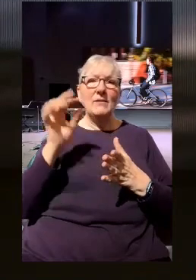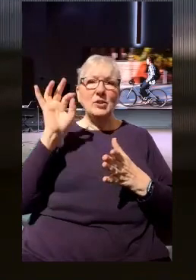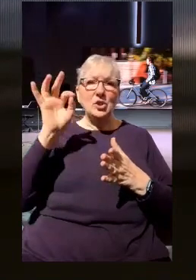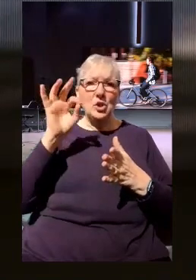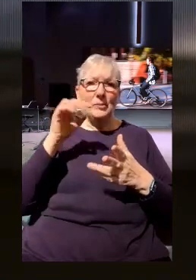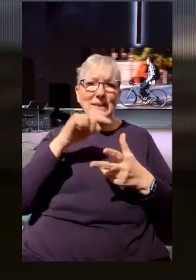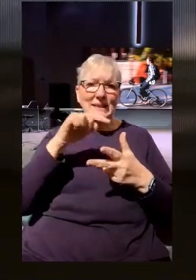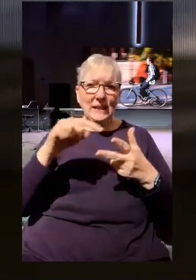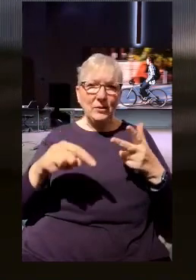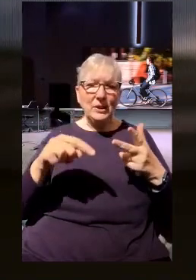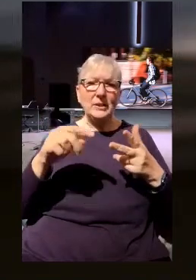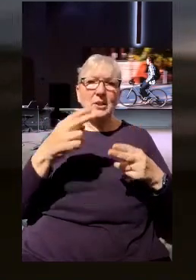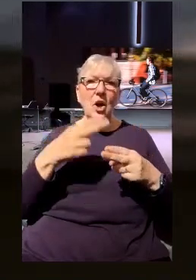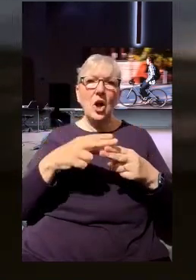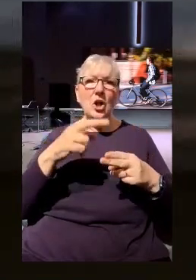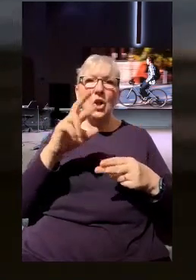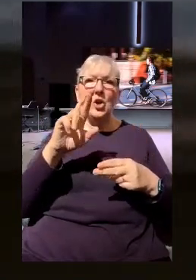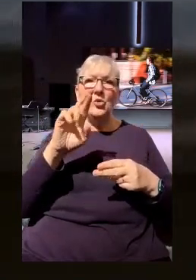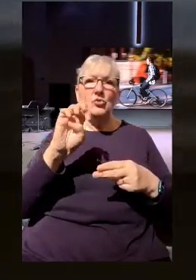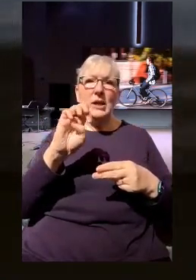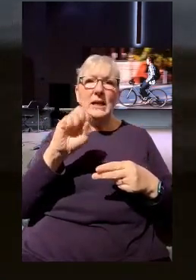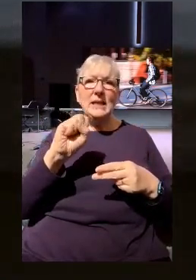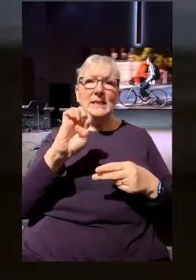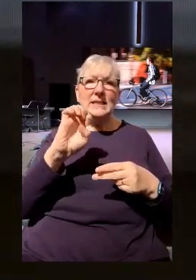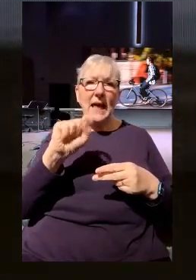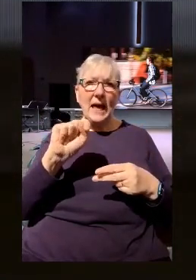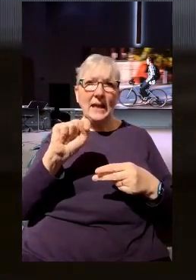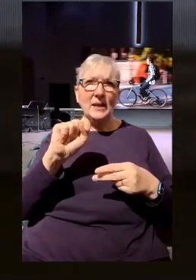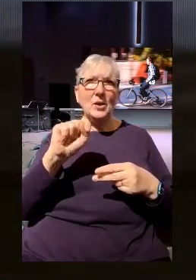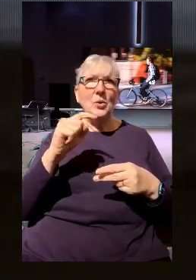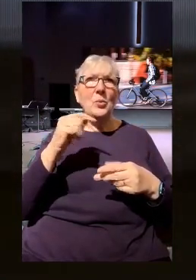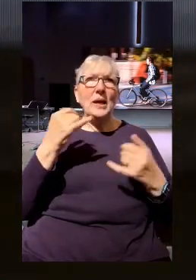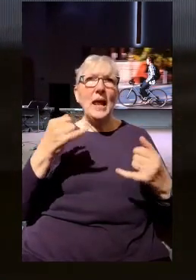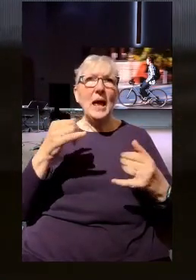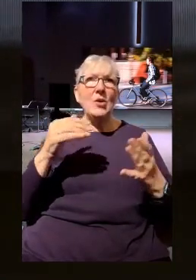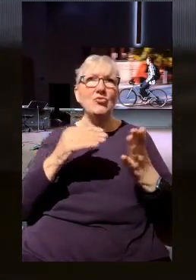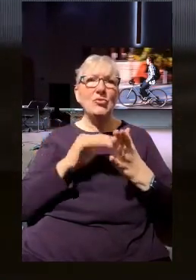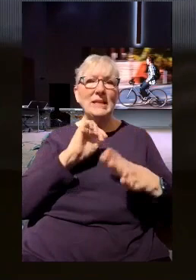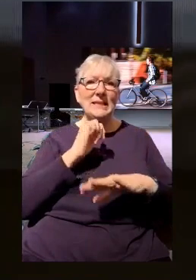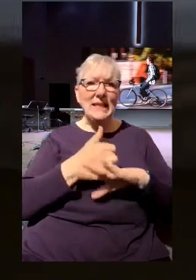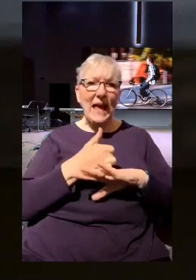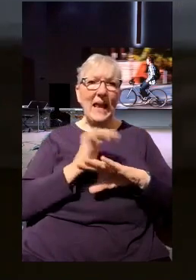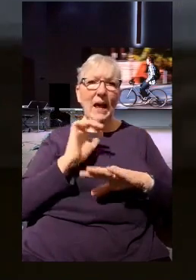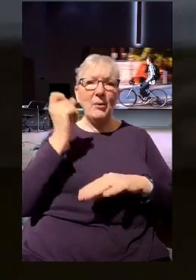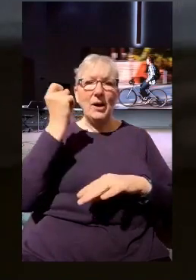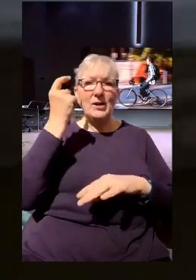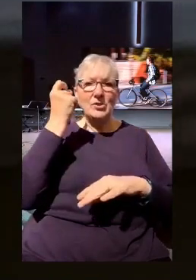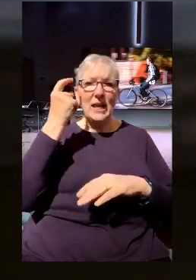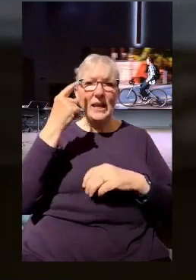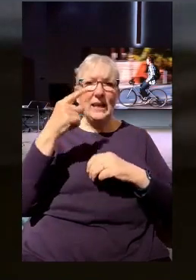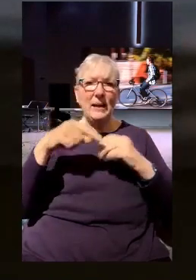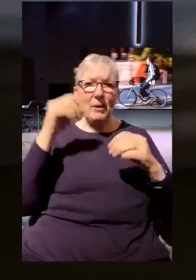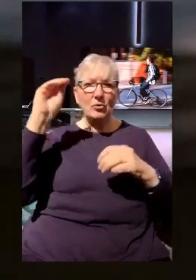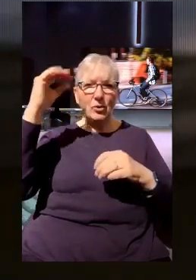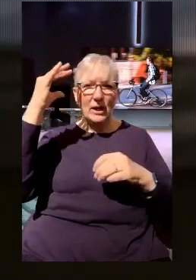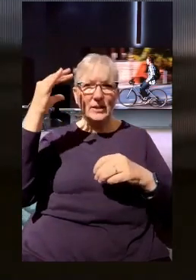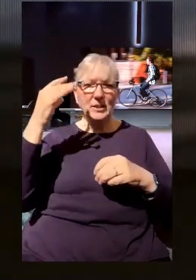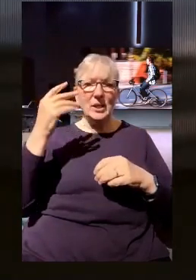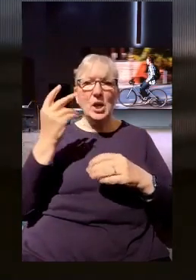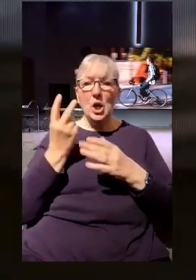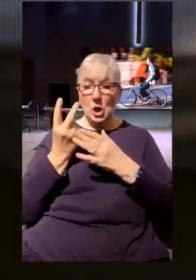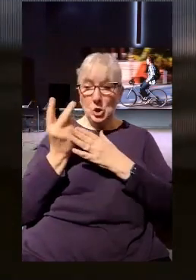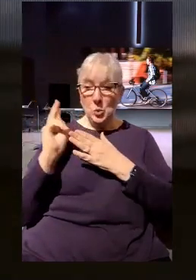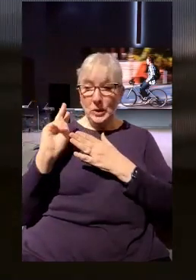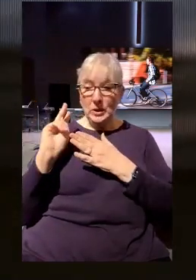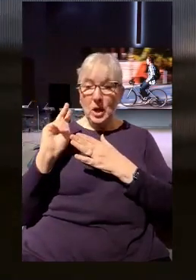Reset. We've been resetting our understanding of grace. 2 weeks ago, Mike took us through the parable